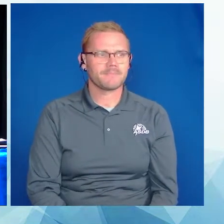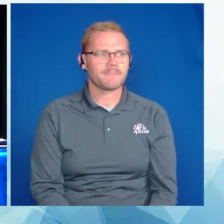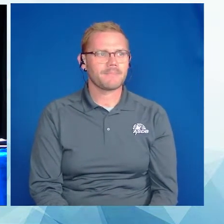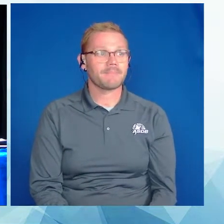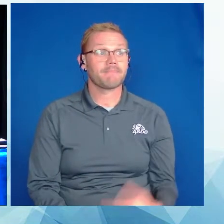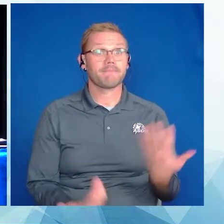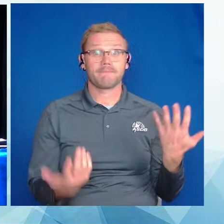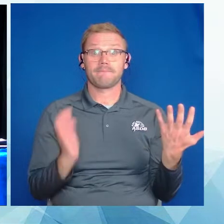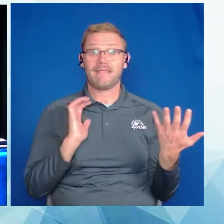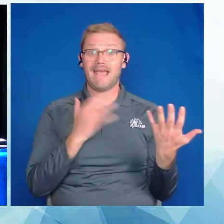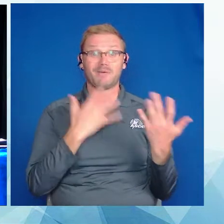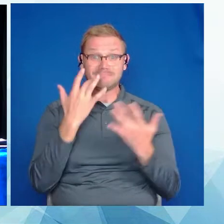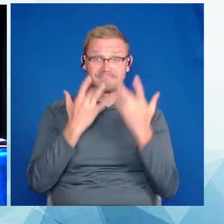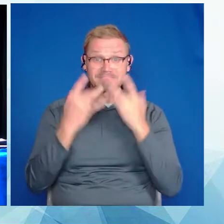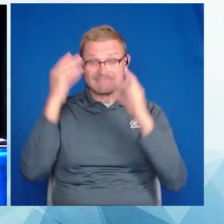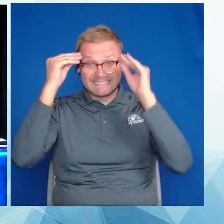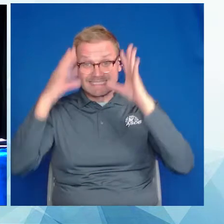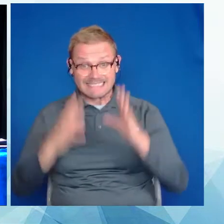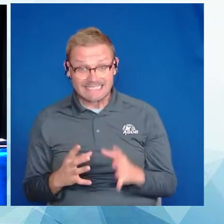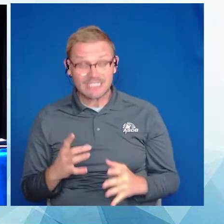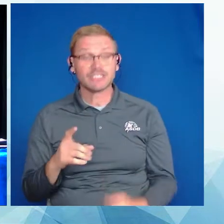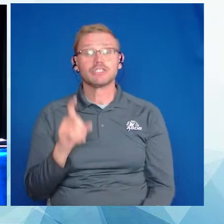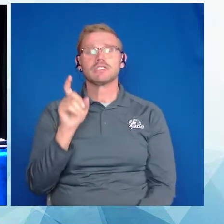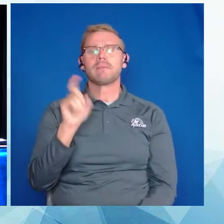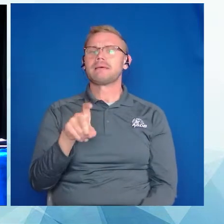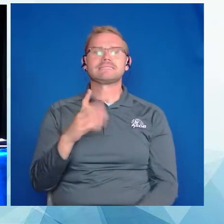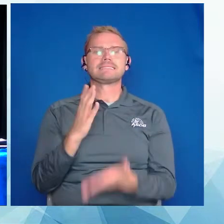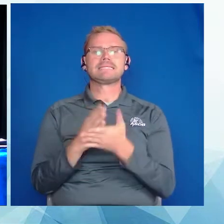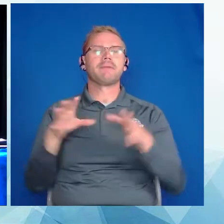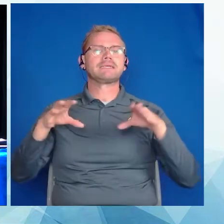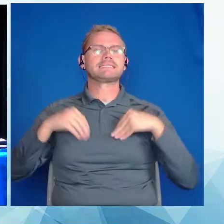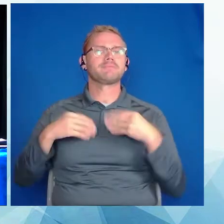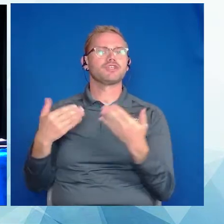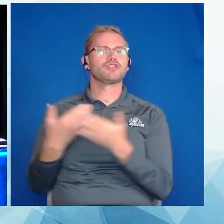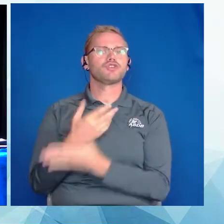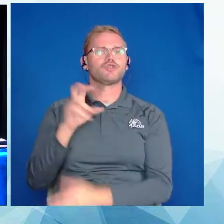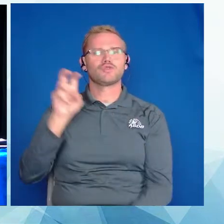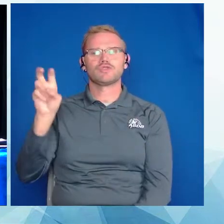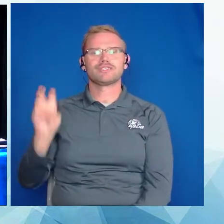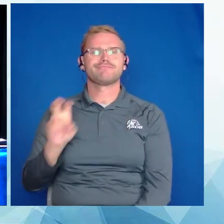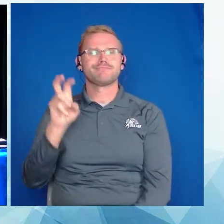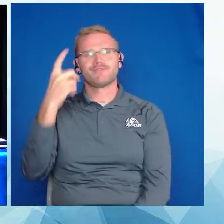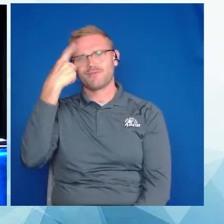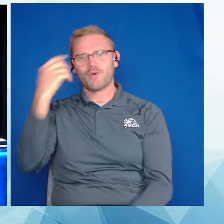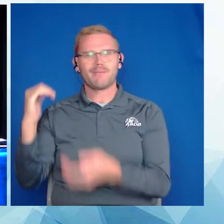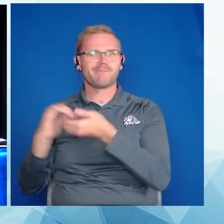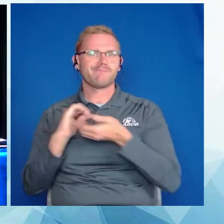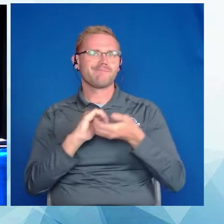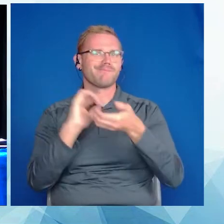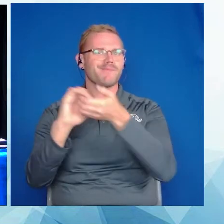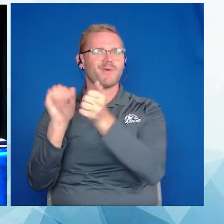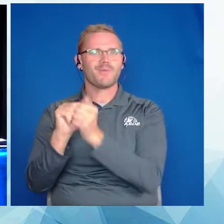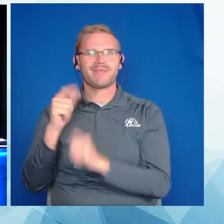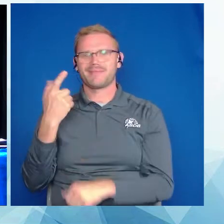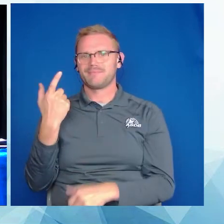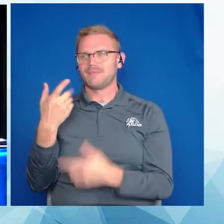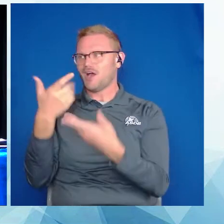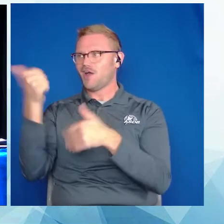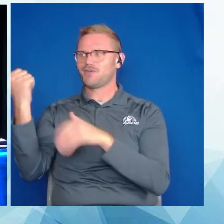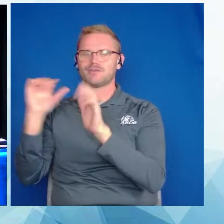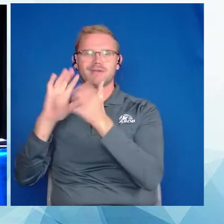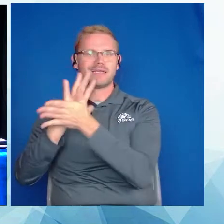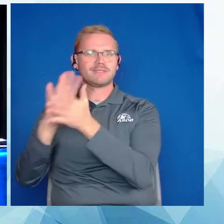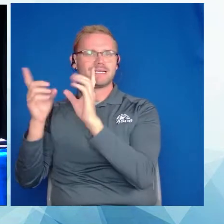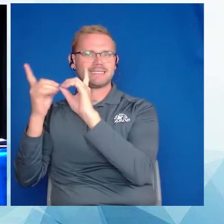Due to our teacher shortage, we have had to stop accepting new districts as itinerant partners and are focusing